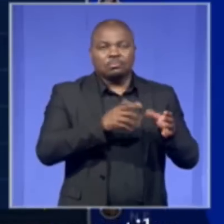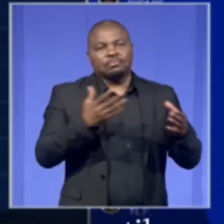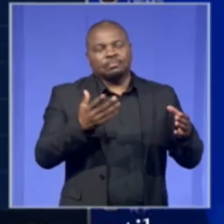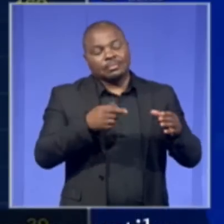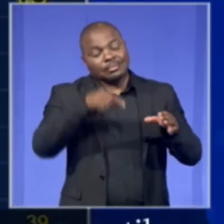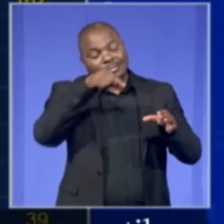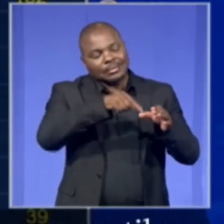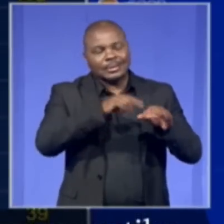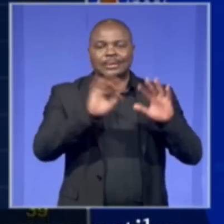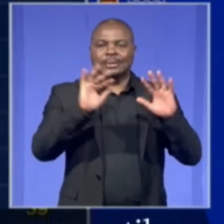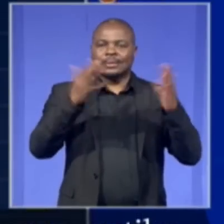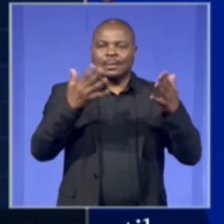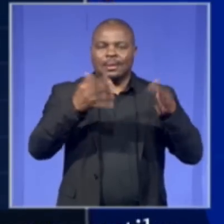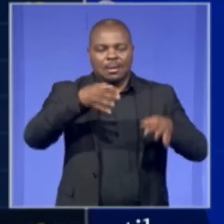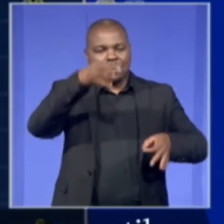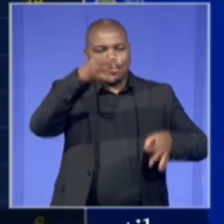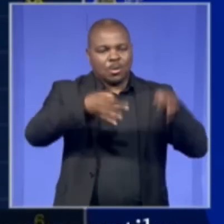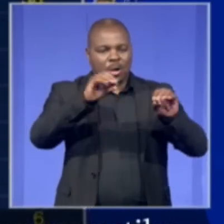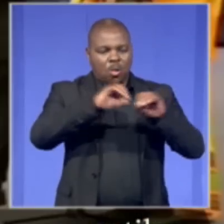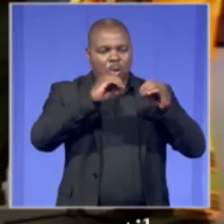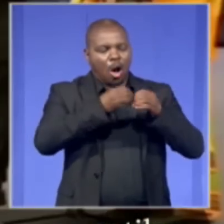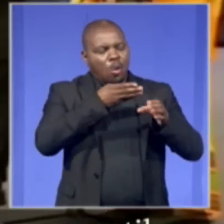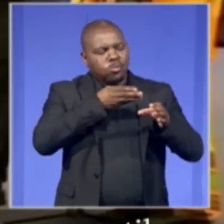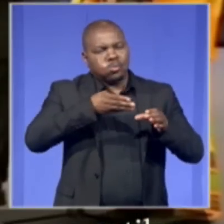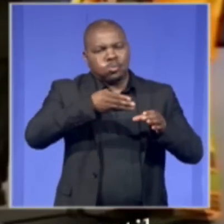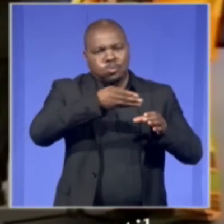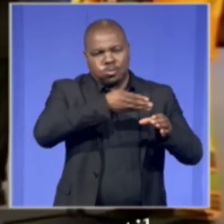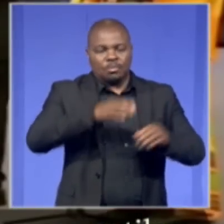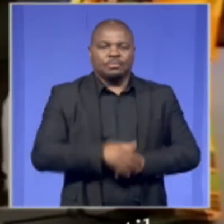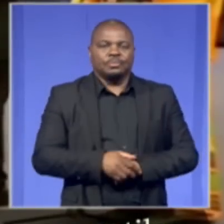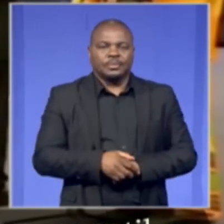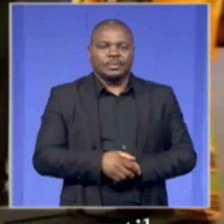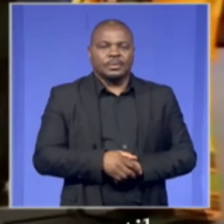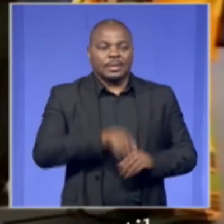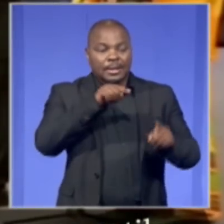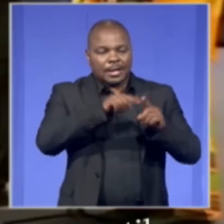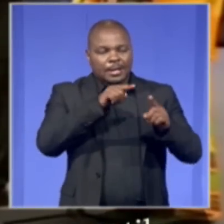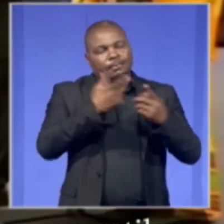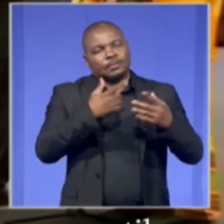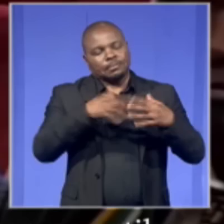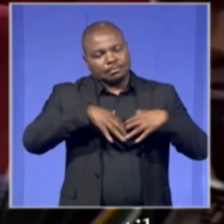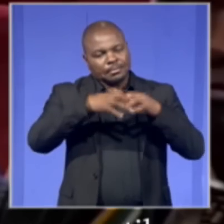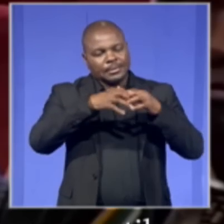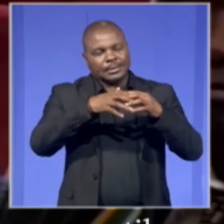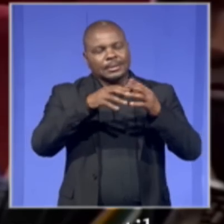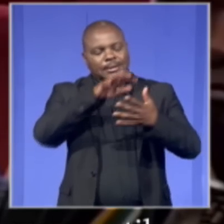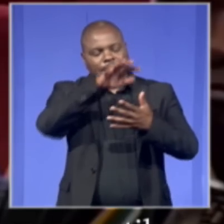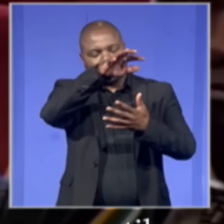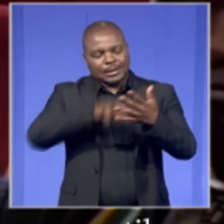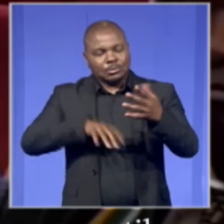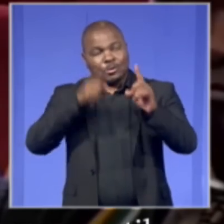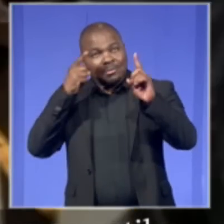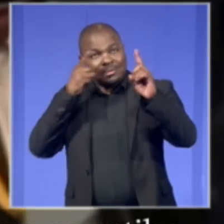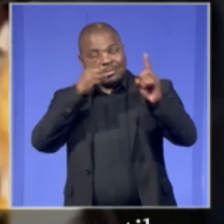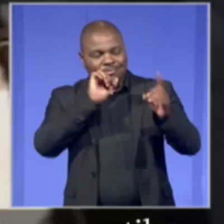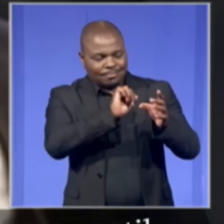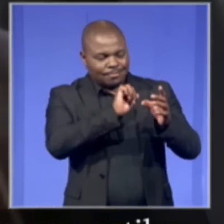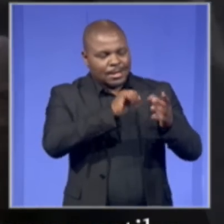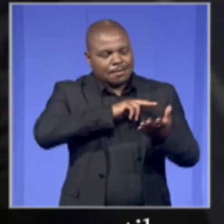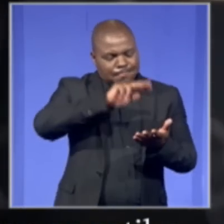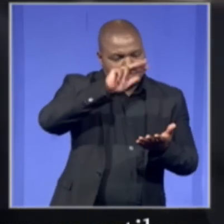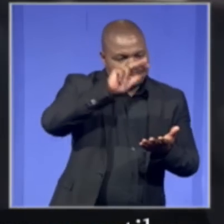of 10 political parties, committed through the statement of intent it adopted to